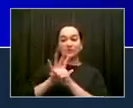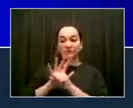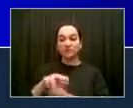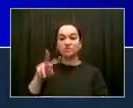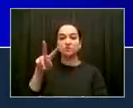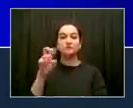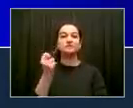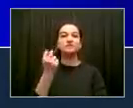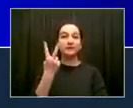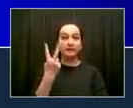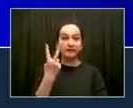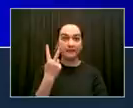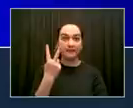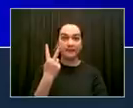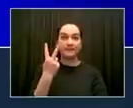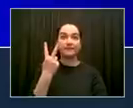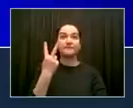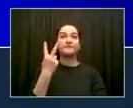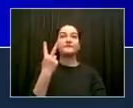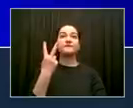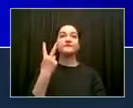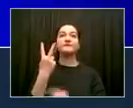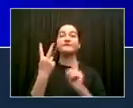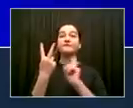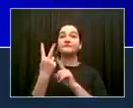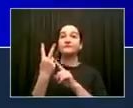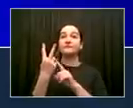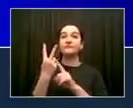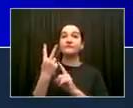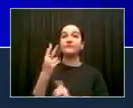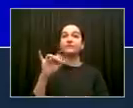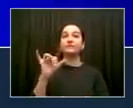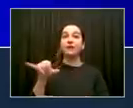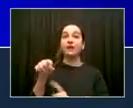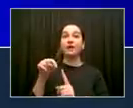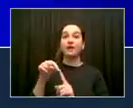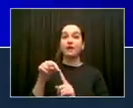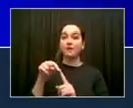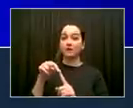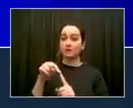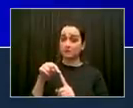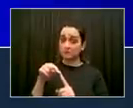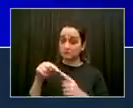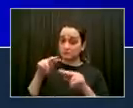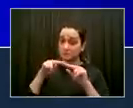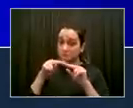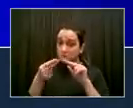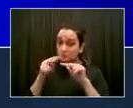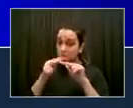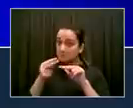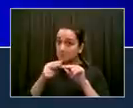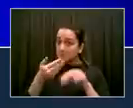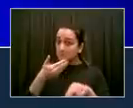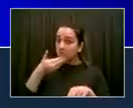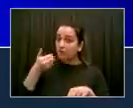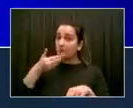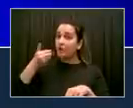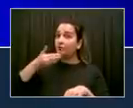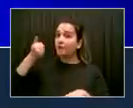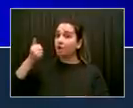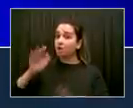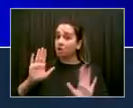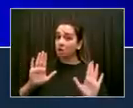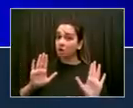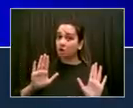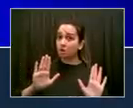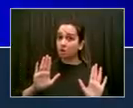where we've gotten close to our threshold again and to the possibility of going below our threshold. That's a good sign. We are not out of the woods,